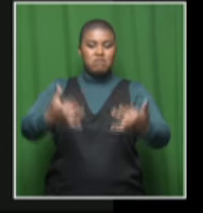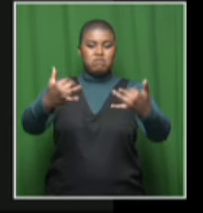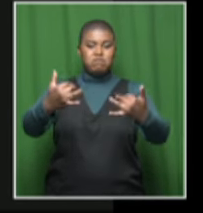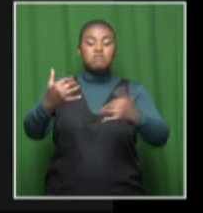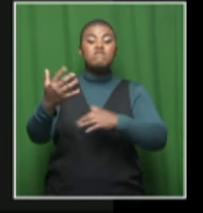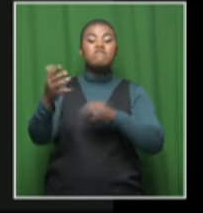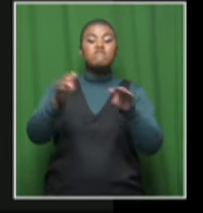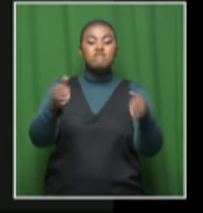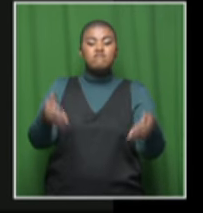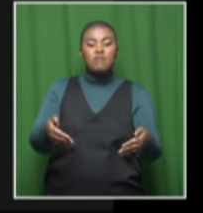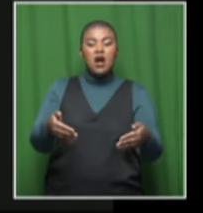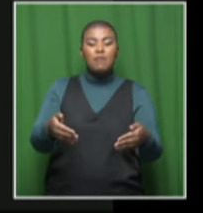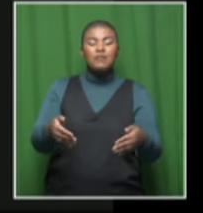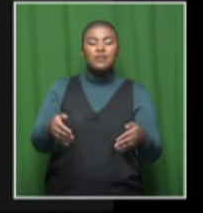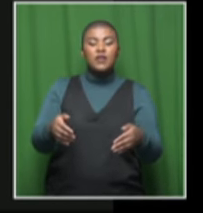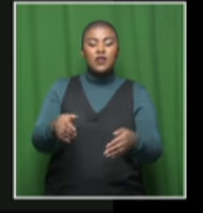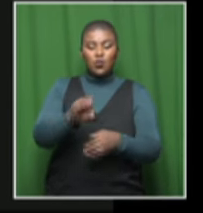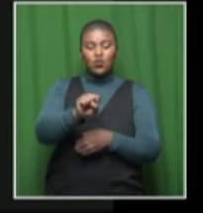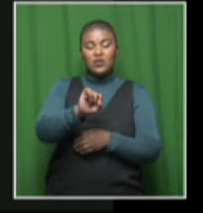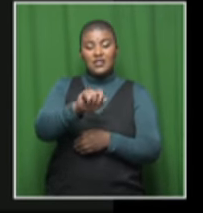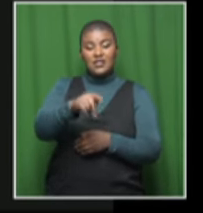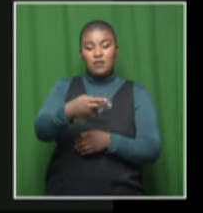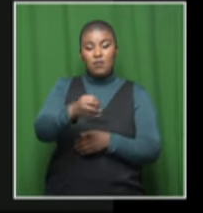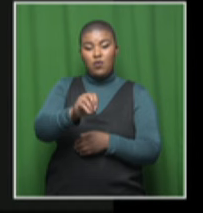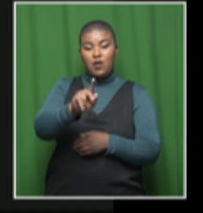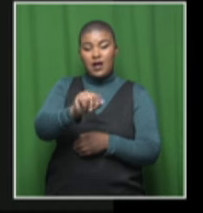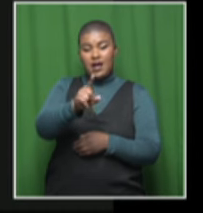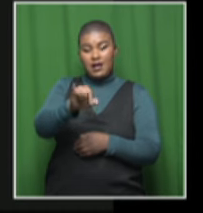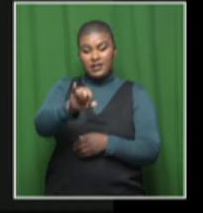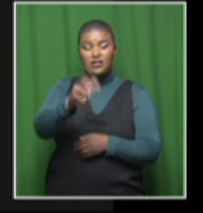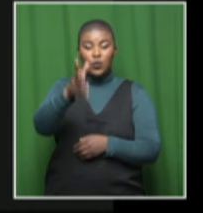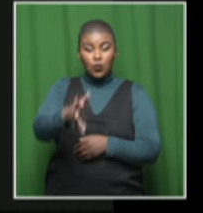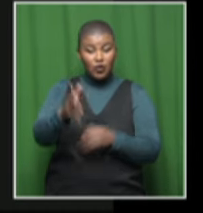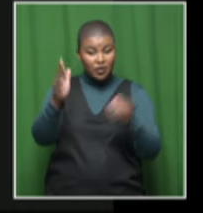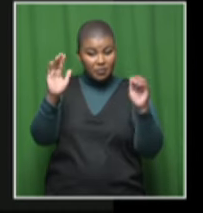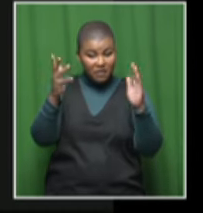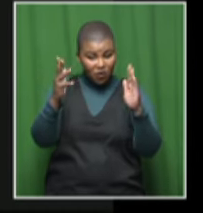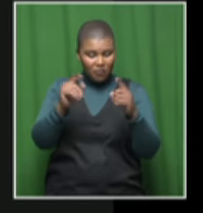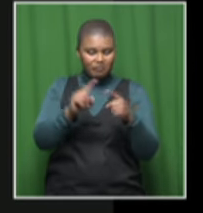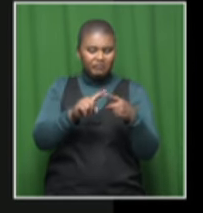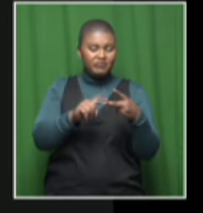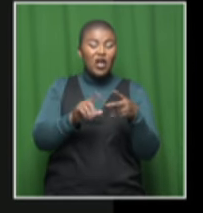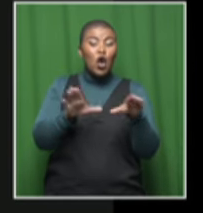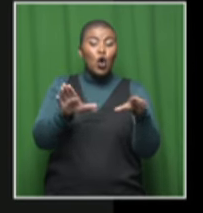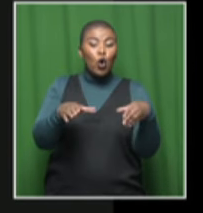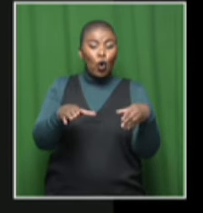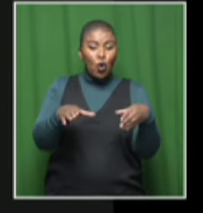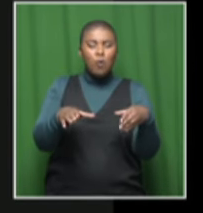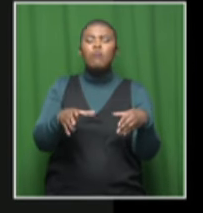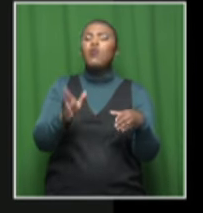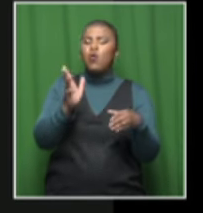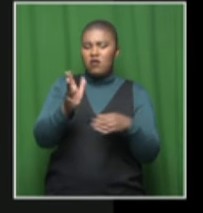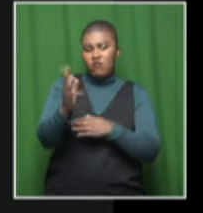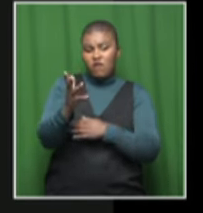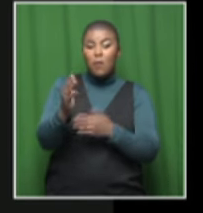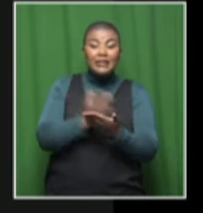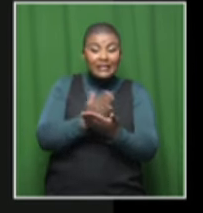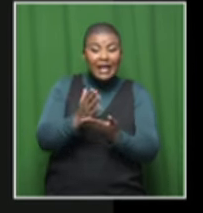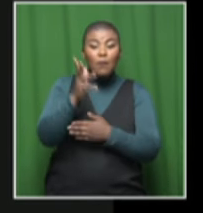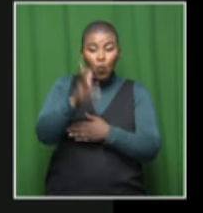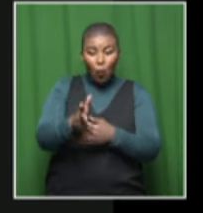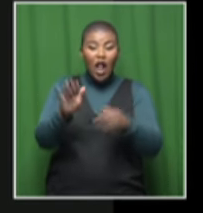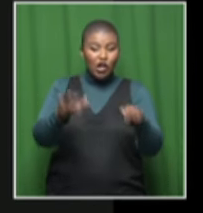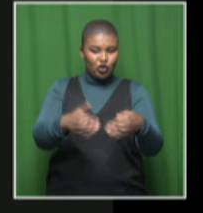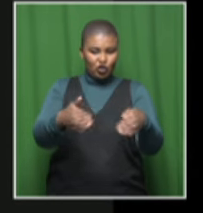will perform, and Sipoga, as a wonderful singer, will perform, and will do some of Princess Magogo's songs at